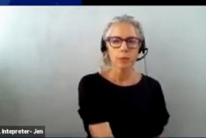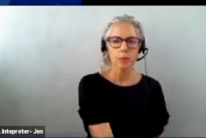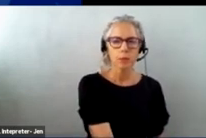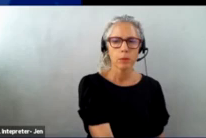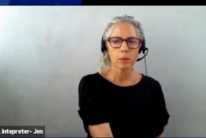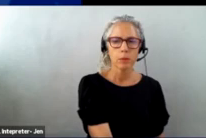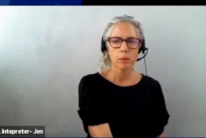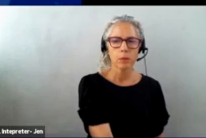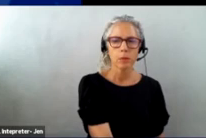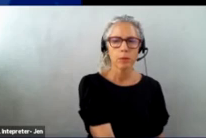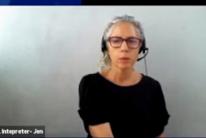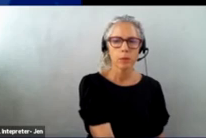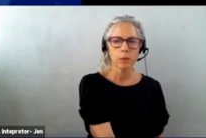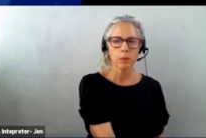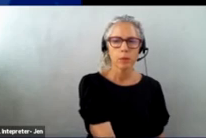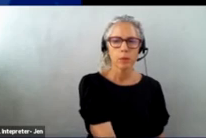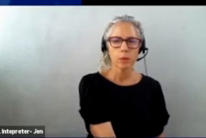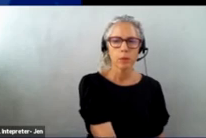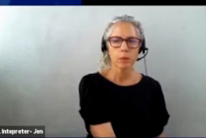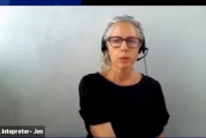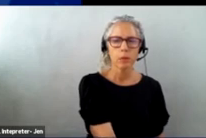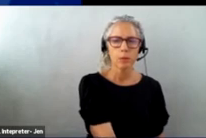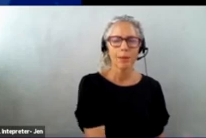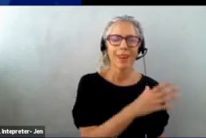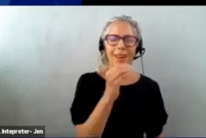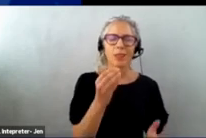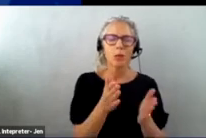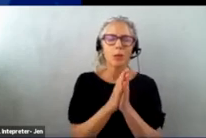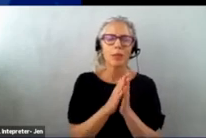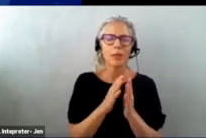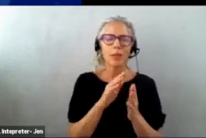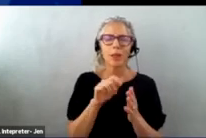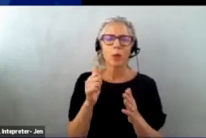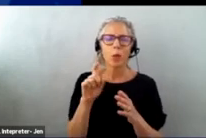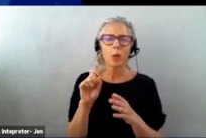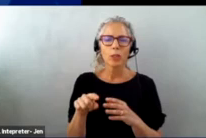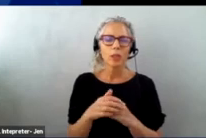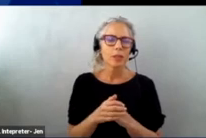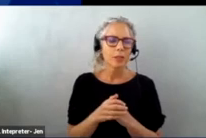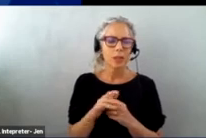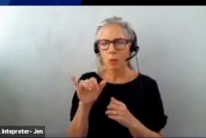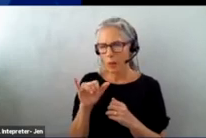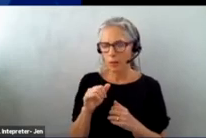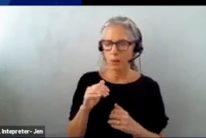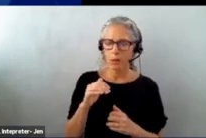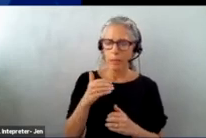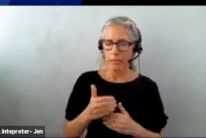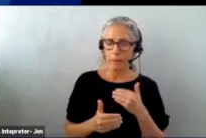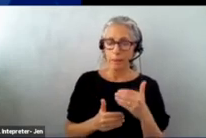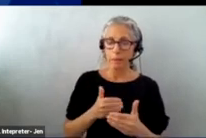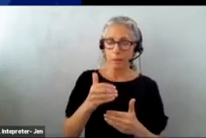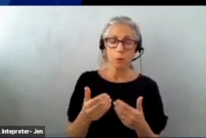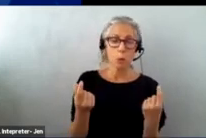Josie Lee's question, it's similar. I think specific steps that I would take would be to ask